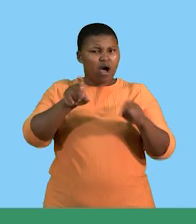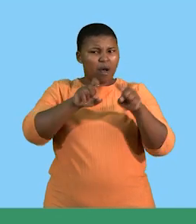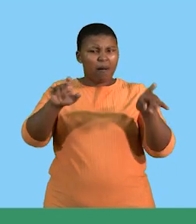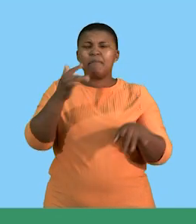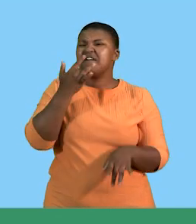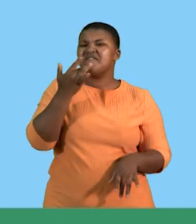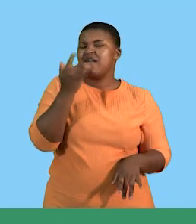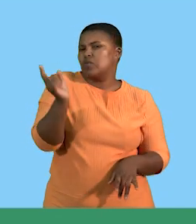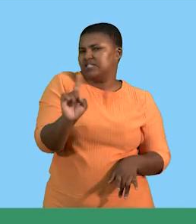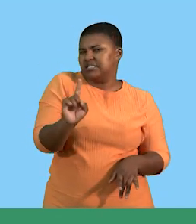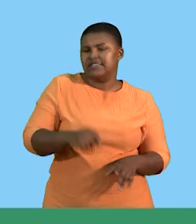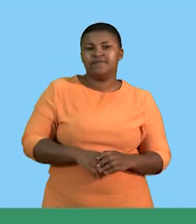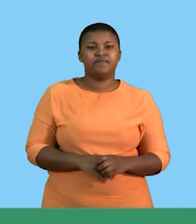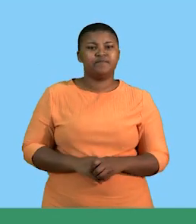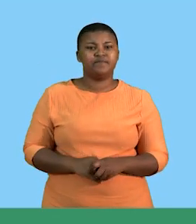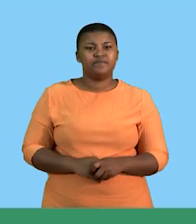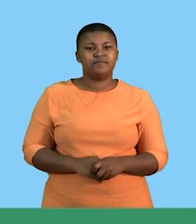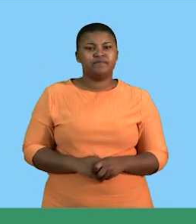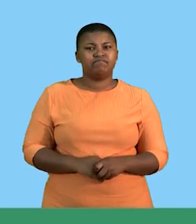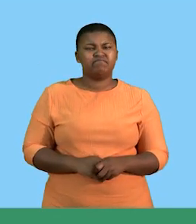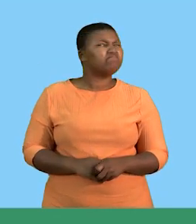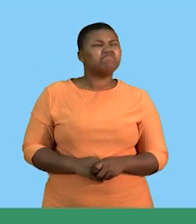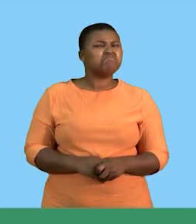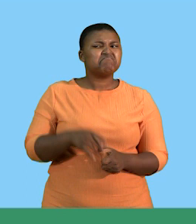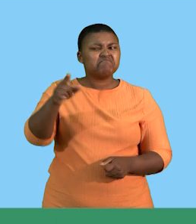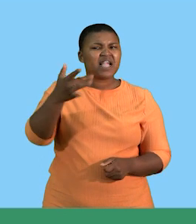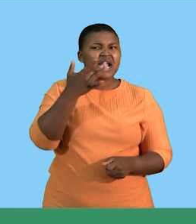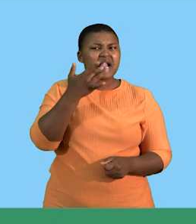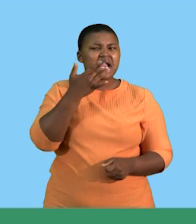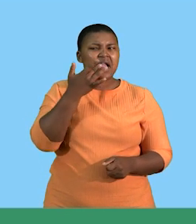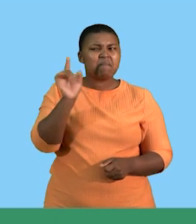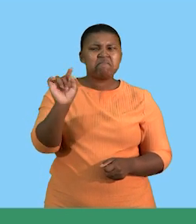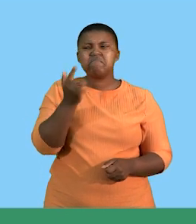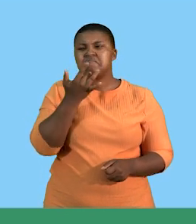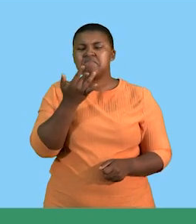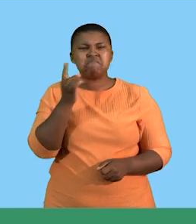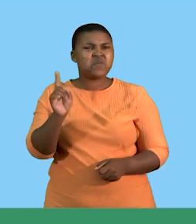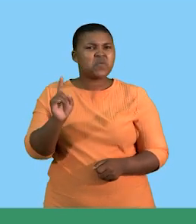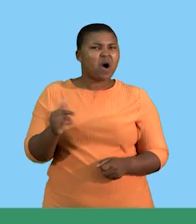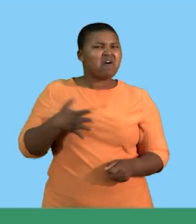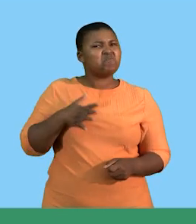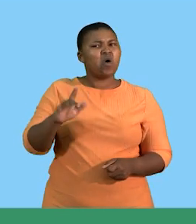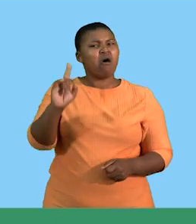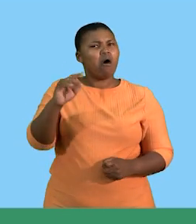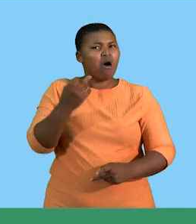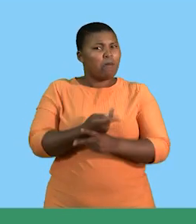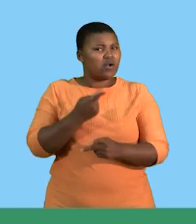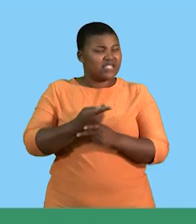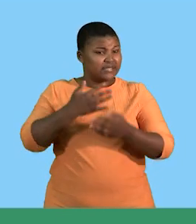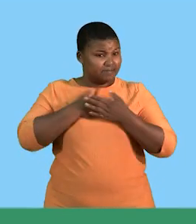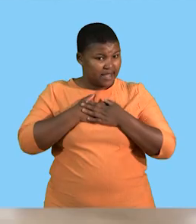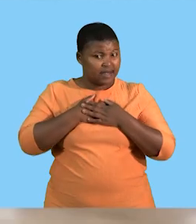customers prefer or what the consumers prefer. What is their taste? What do they need? What do they want from my